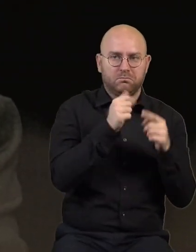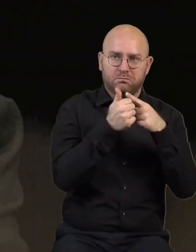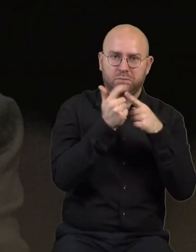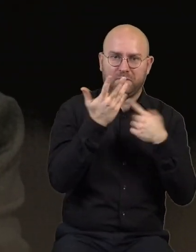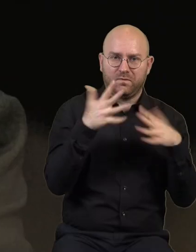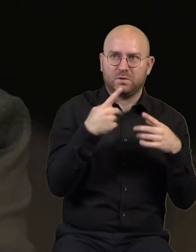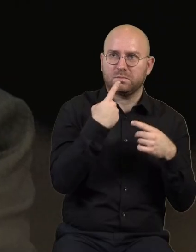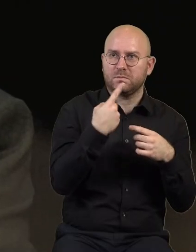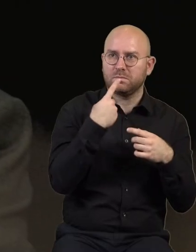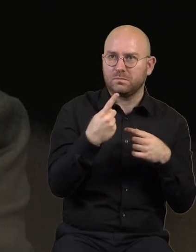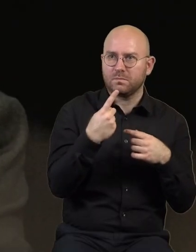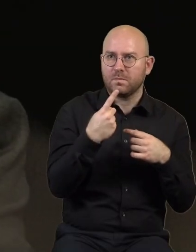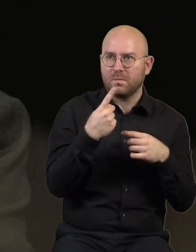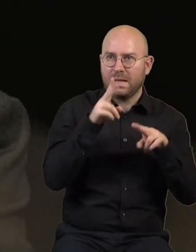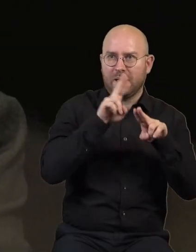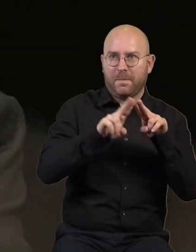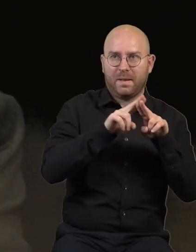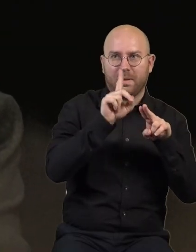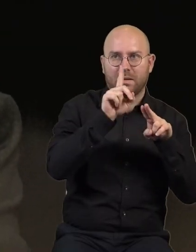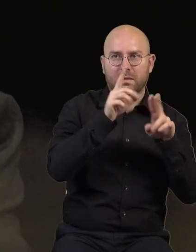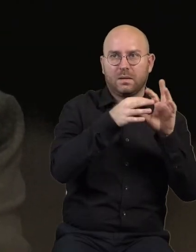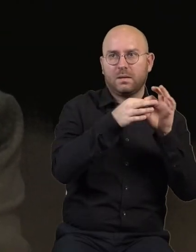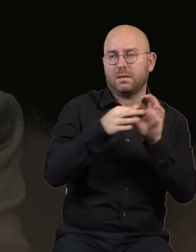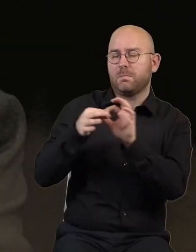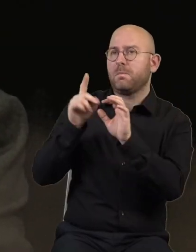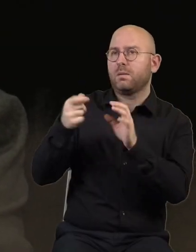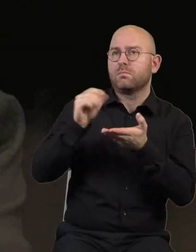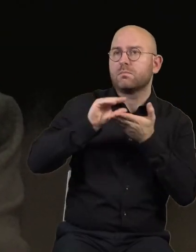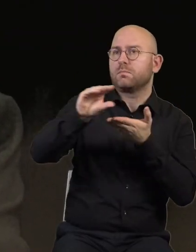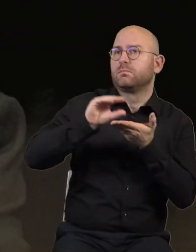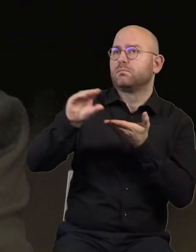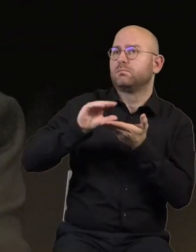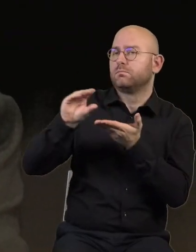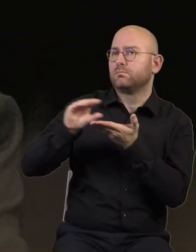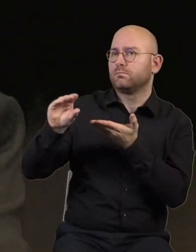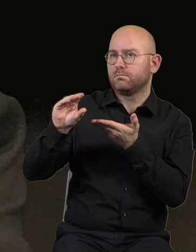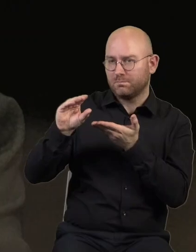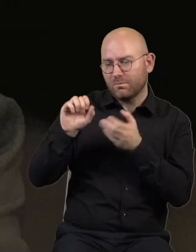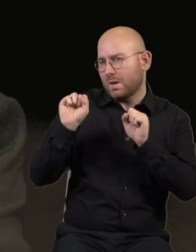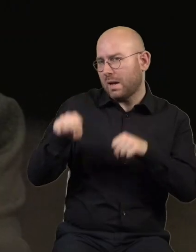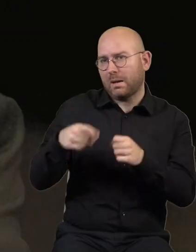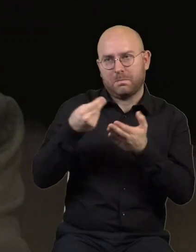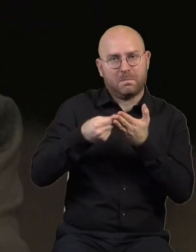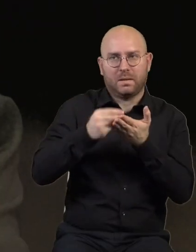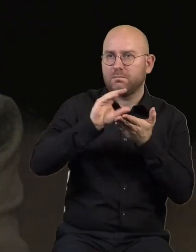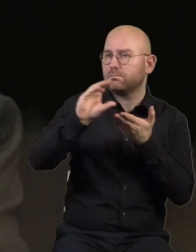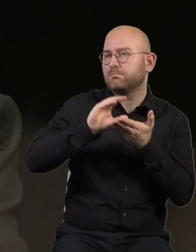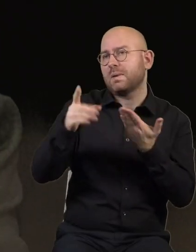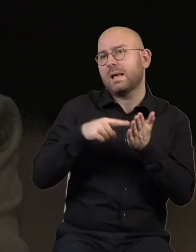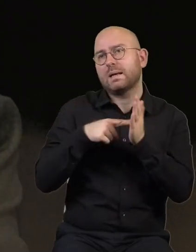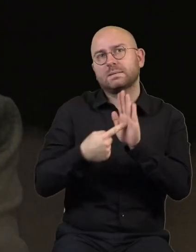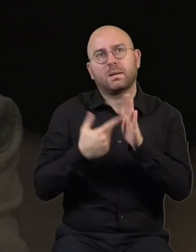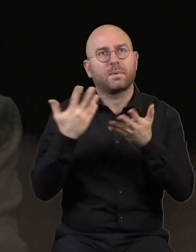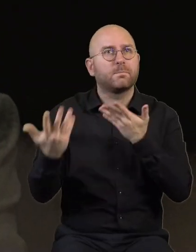be suitable for, let's say, for security aspects which were not considered